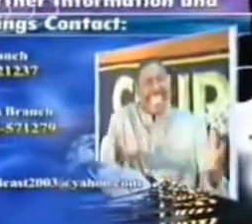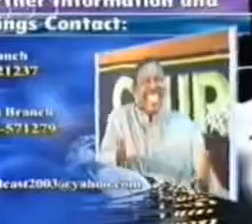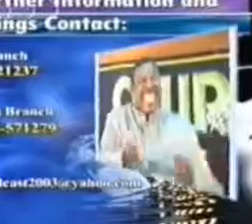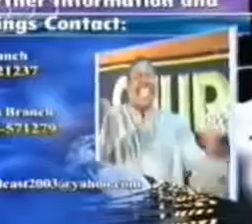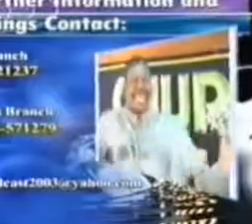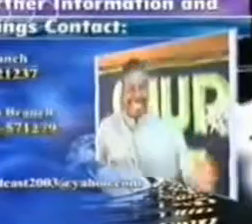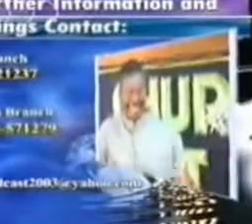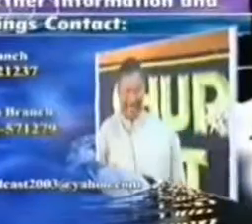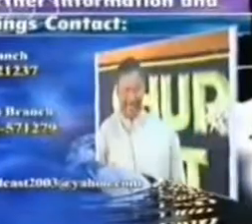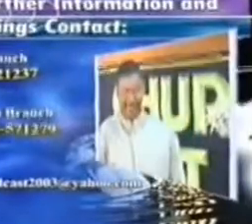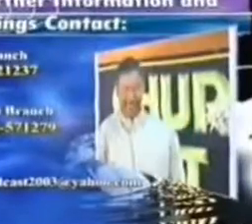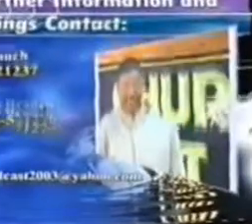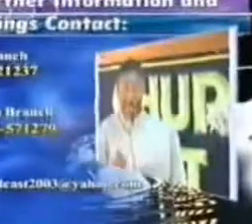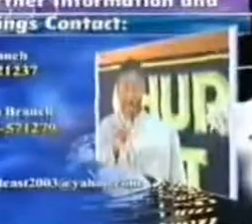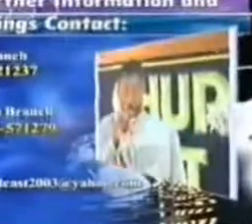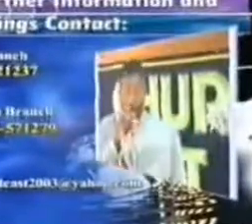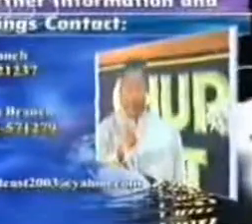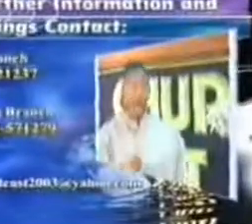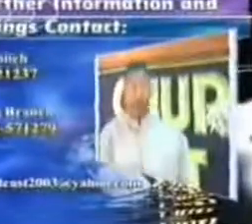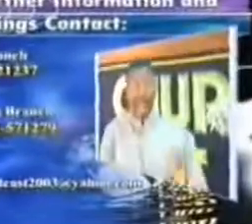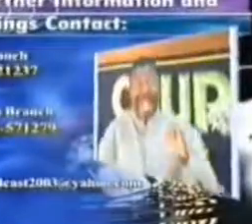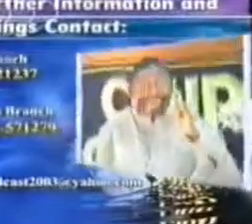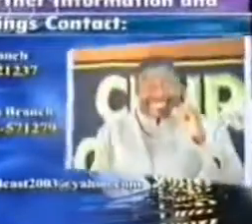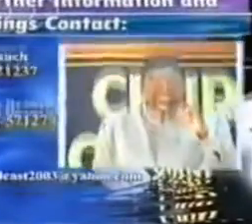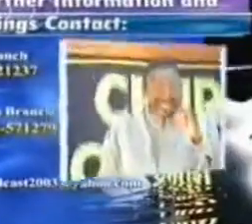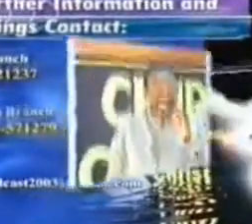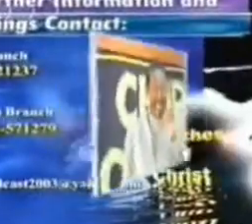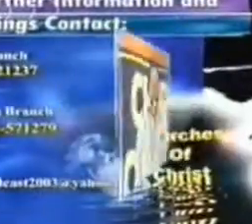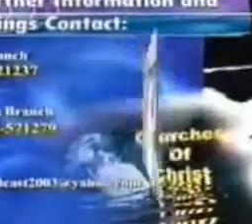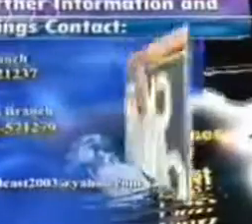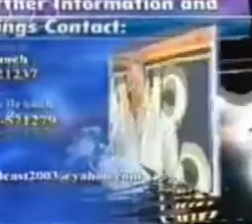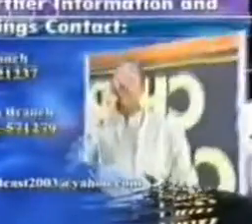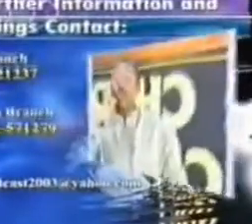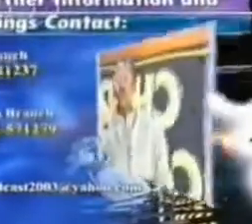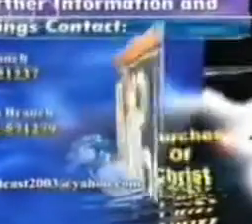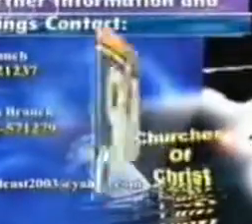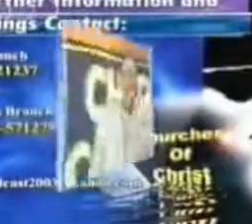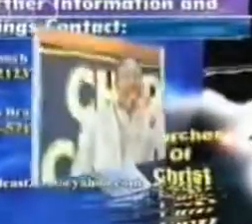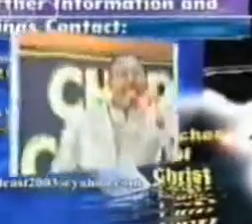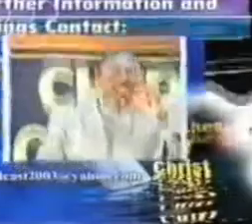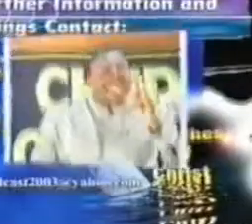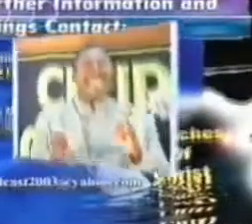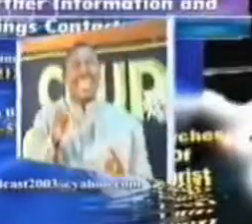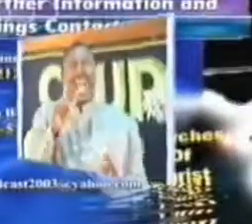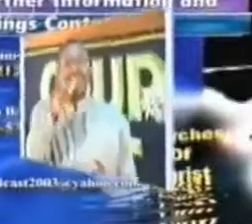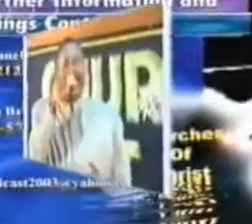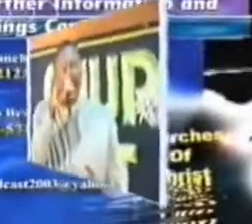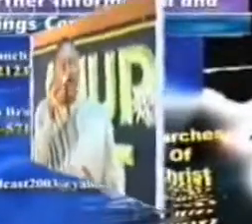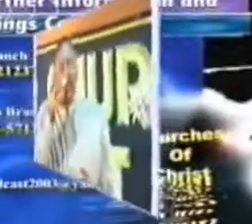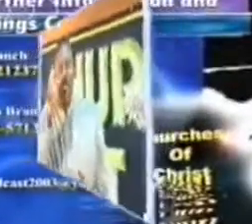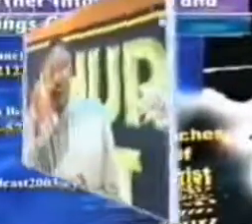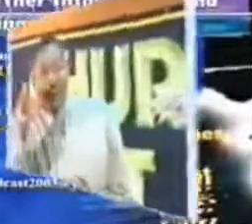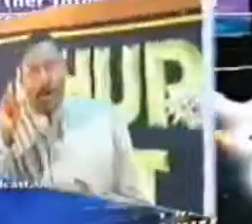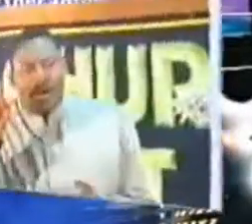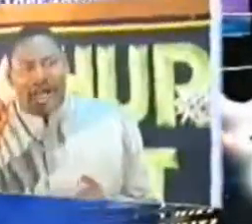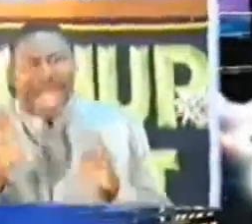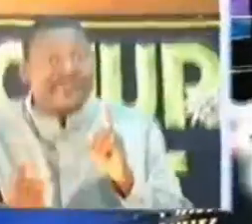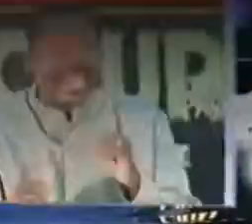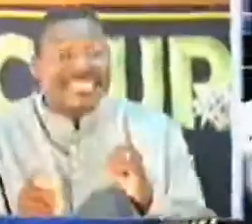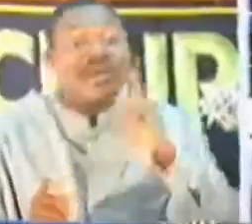ẹ̀dwuma sàn ẹ̀dẹ̀ náà ẹ̀tẹ̀ bí o Bible nọ ẹ̀kọ Acts chapter 2 yẹ kínká verses